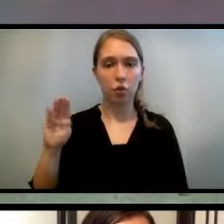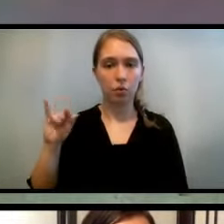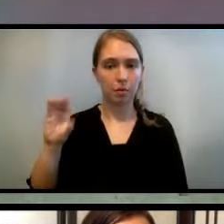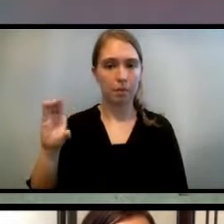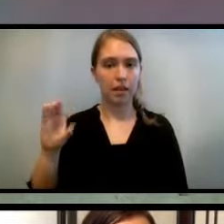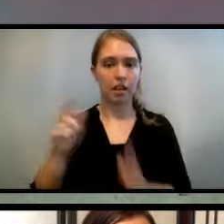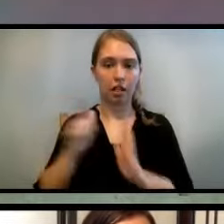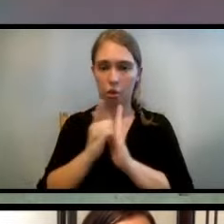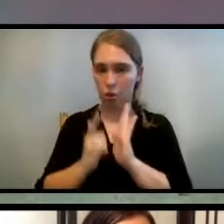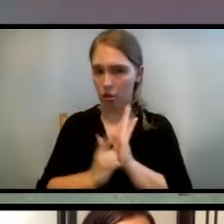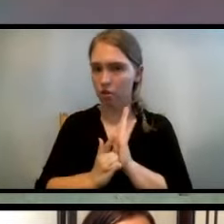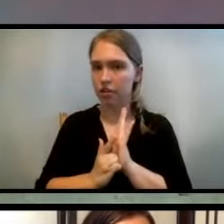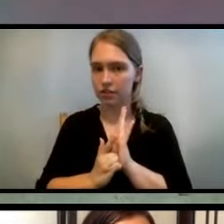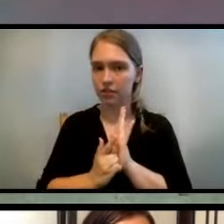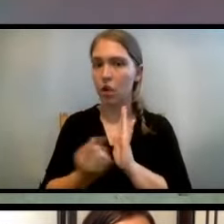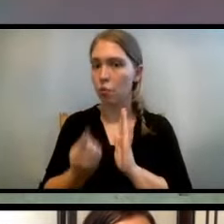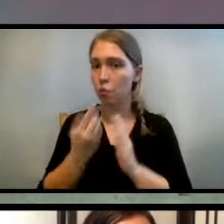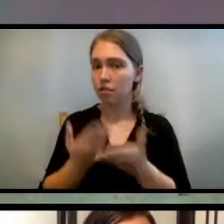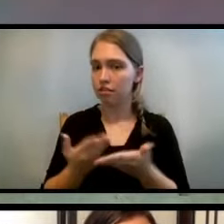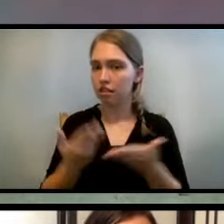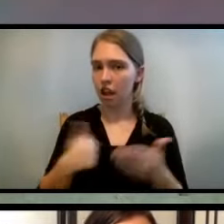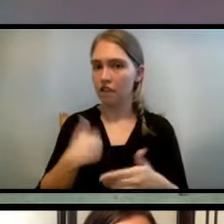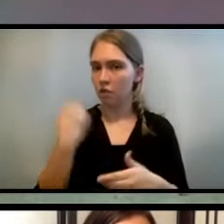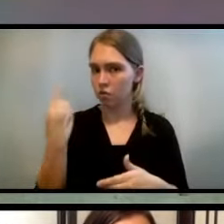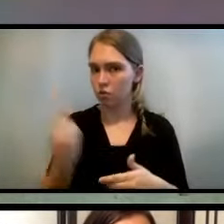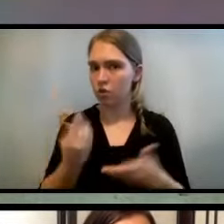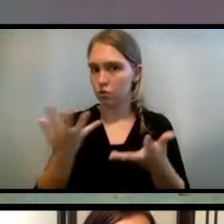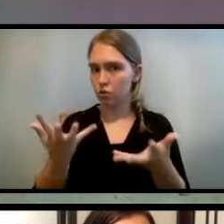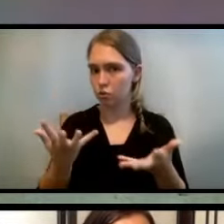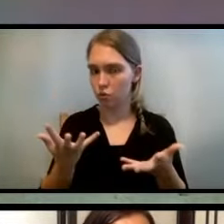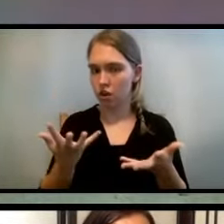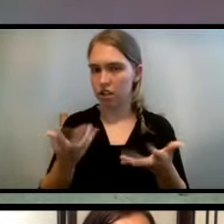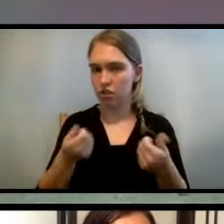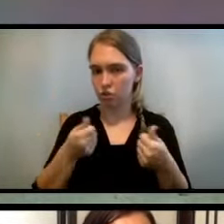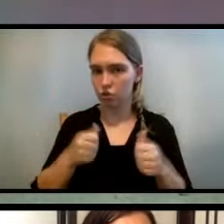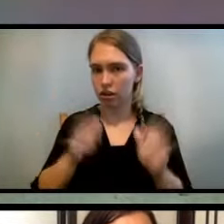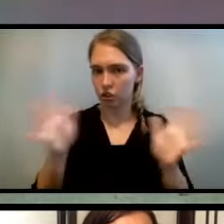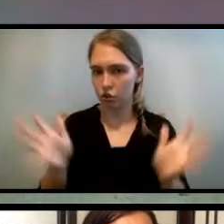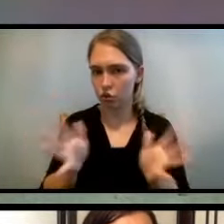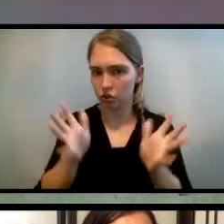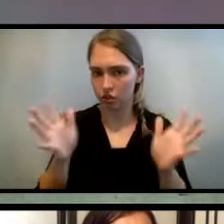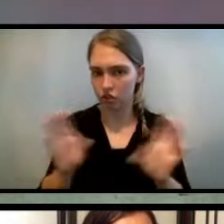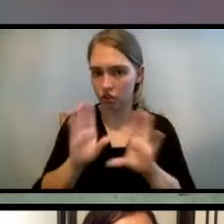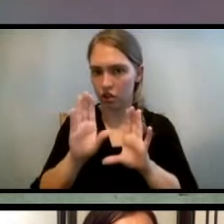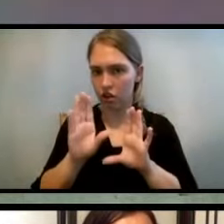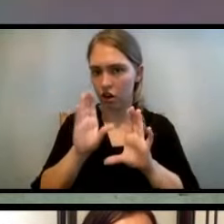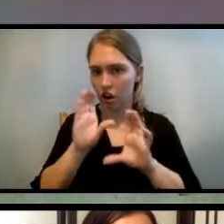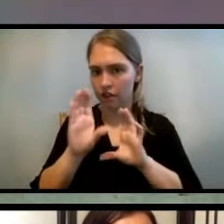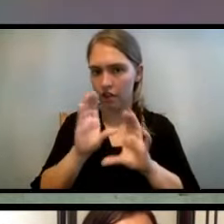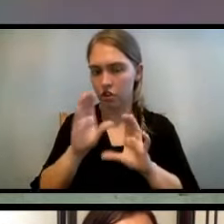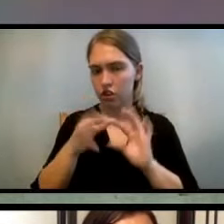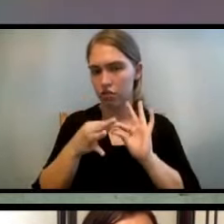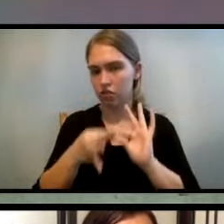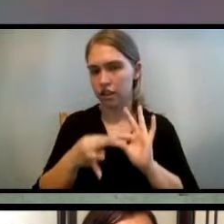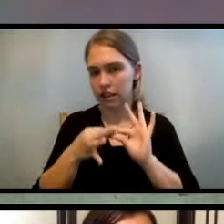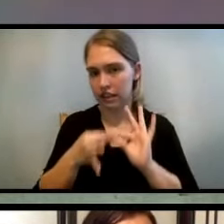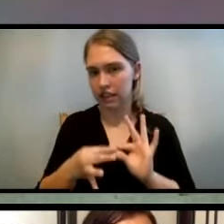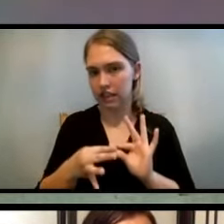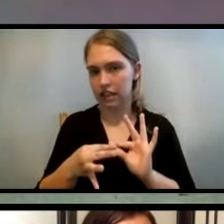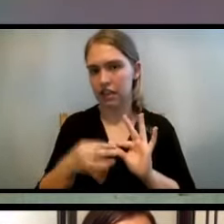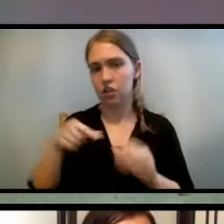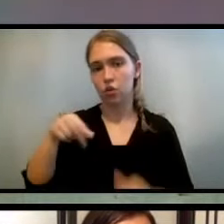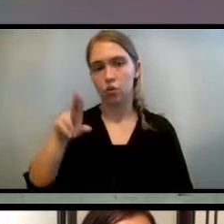And one of the things I've always wanted to do was to push the conversation around queer identity, specifically on the